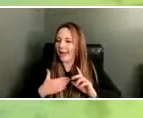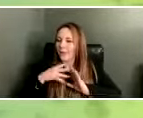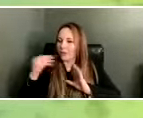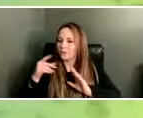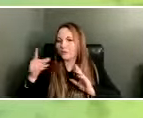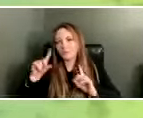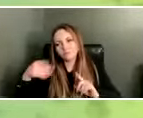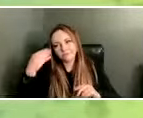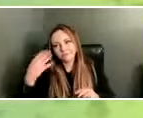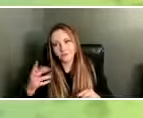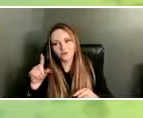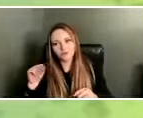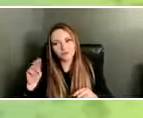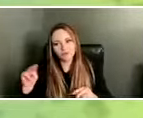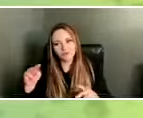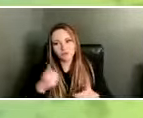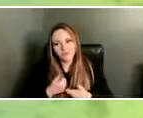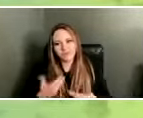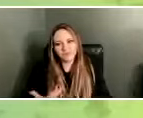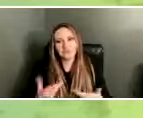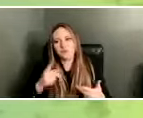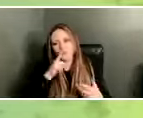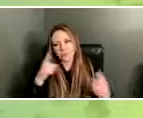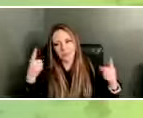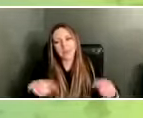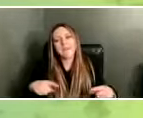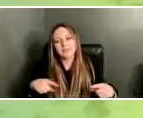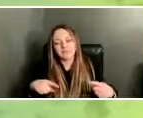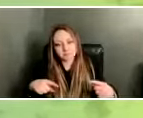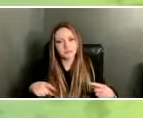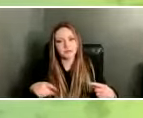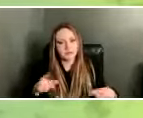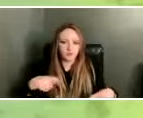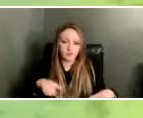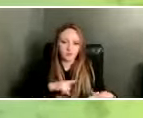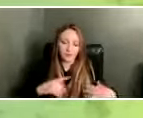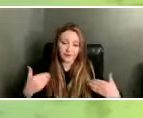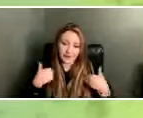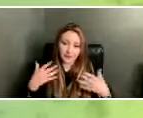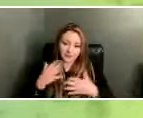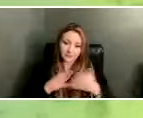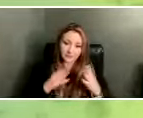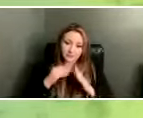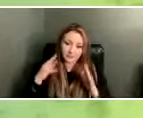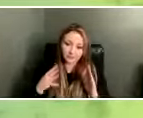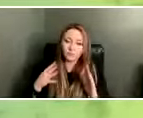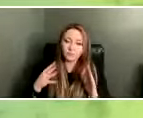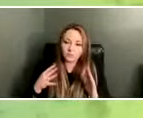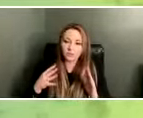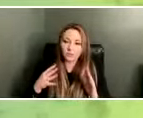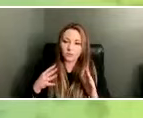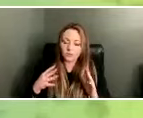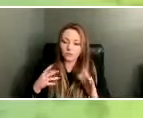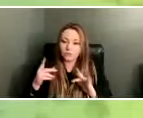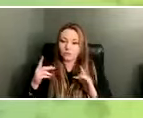fatigue sets in for everyone. But, and we've had learners to miss out